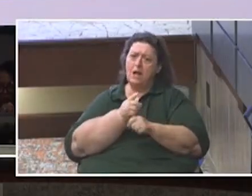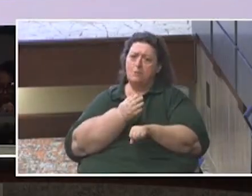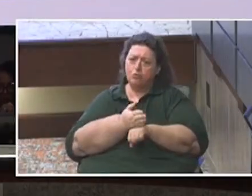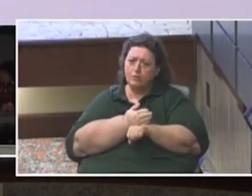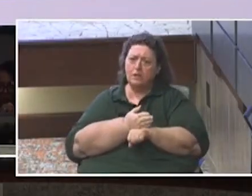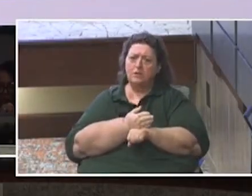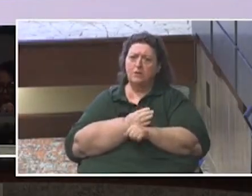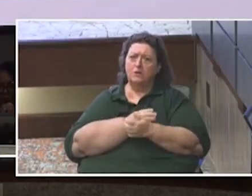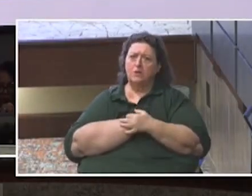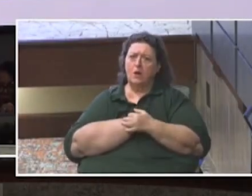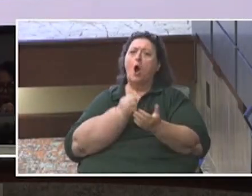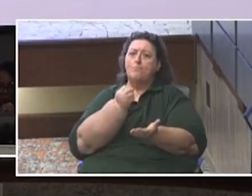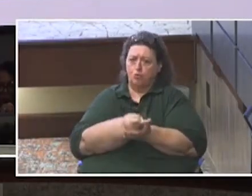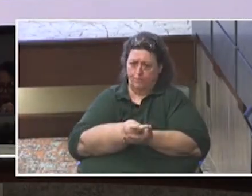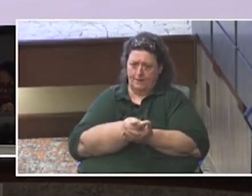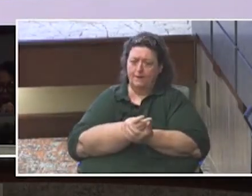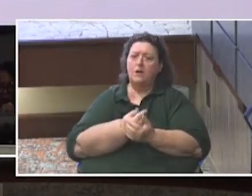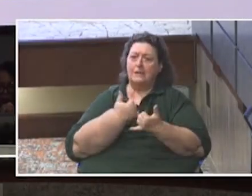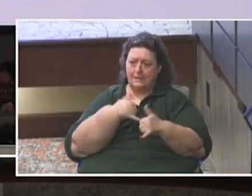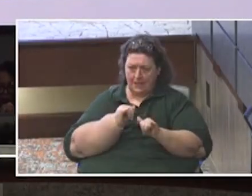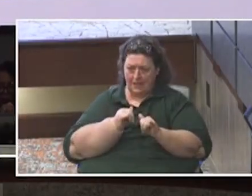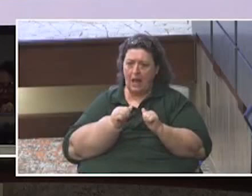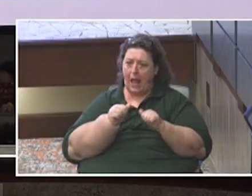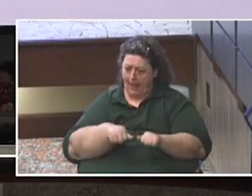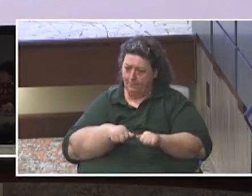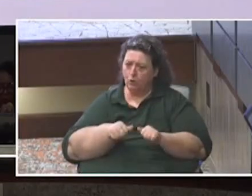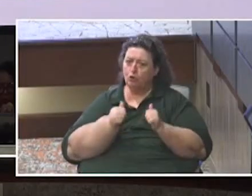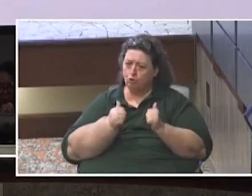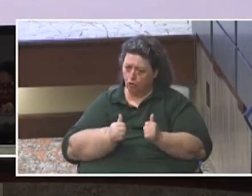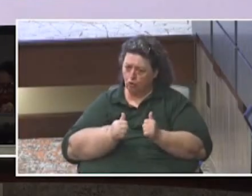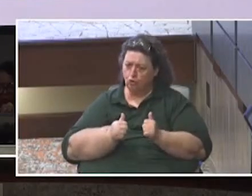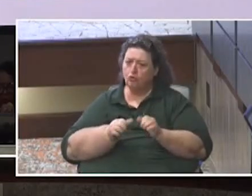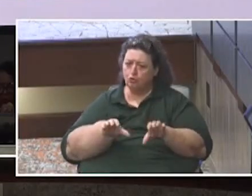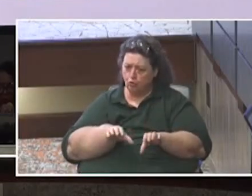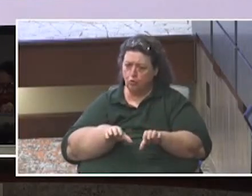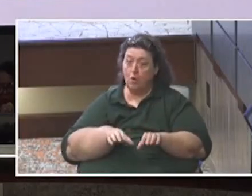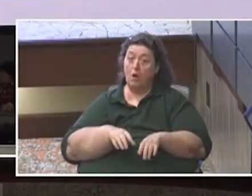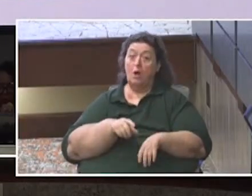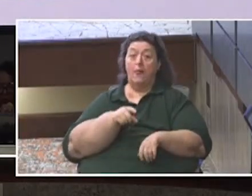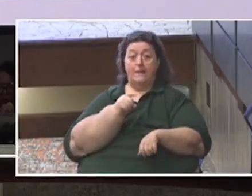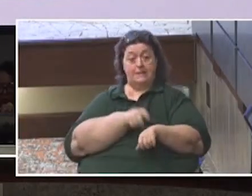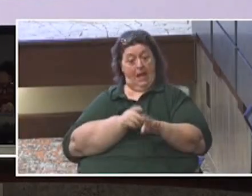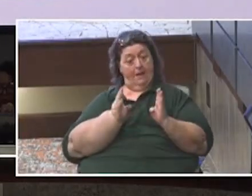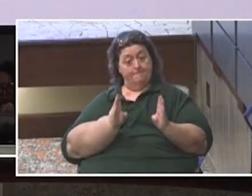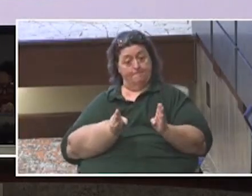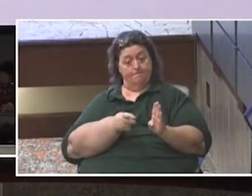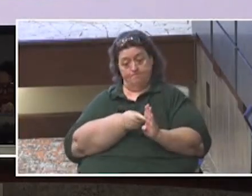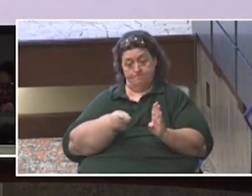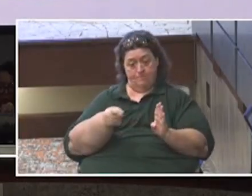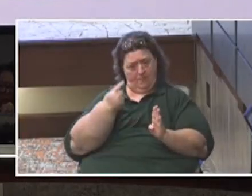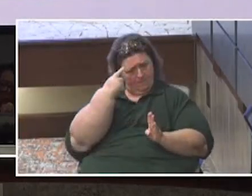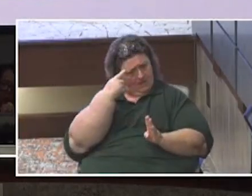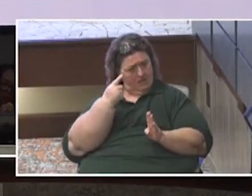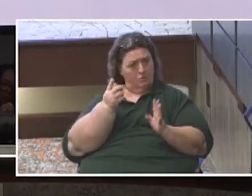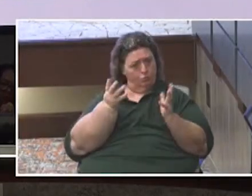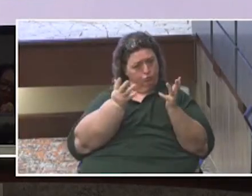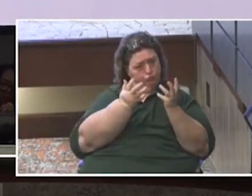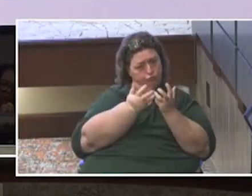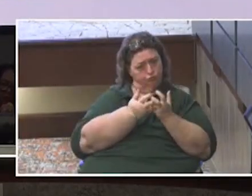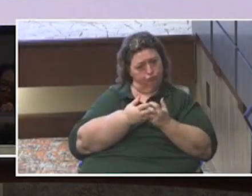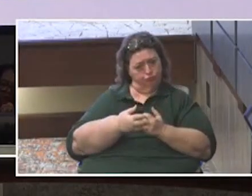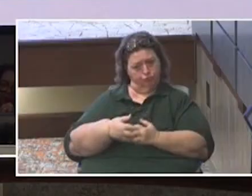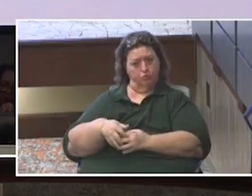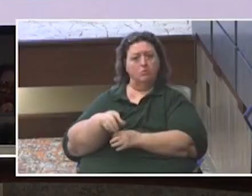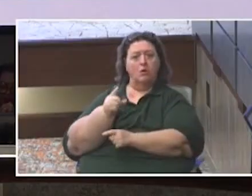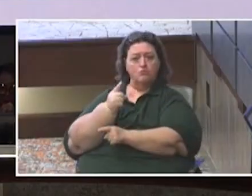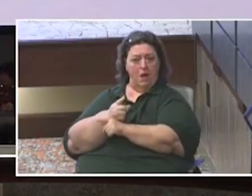on that, and we're still in position to do so. So timeline, and we think if things fall in place, that timeline